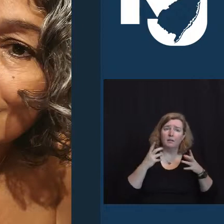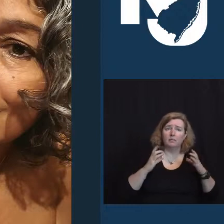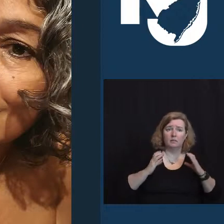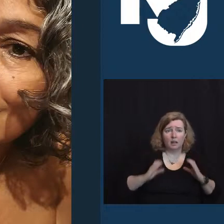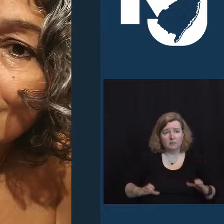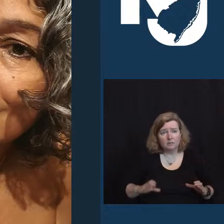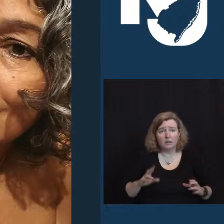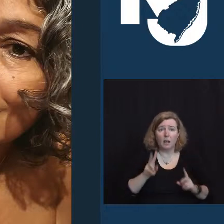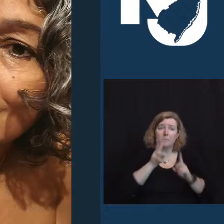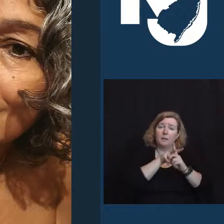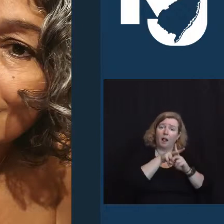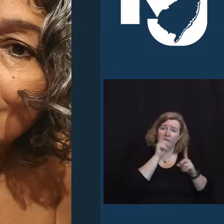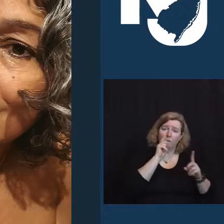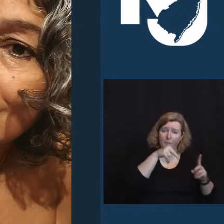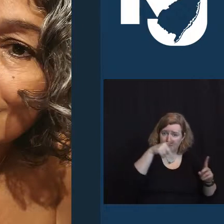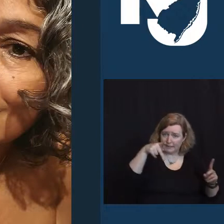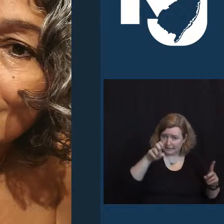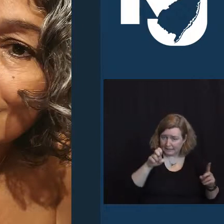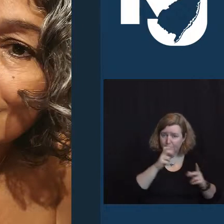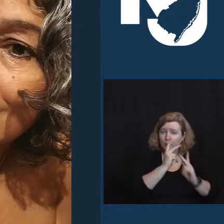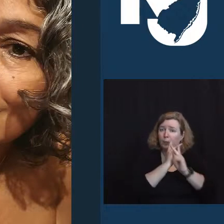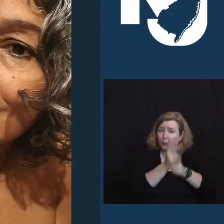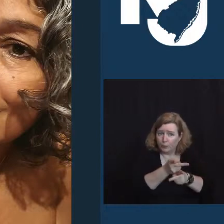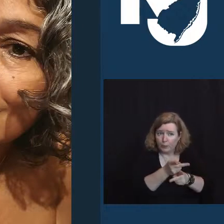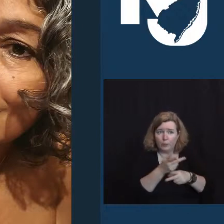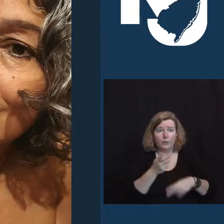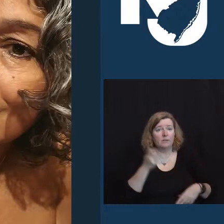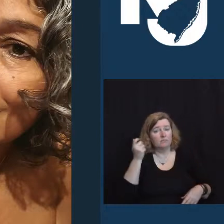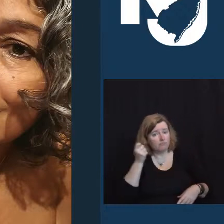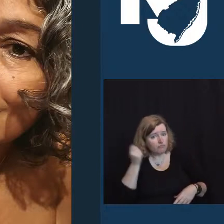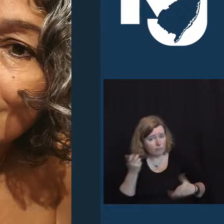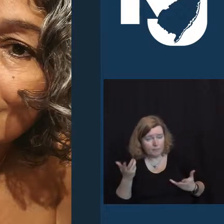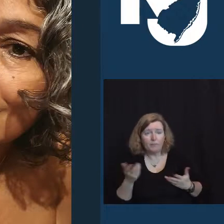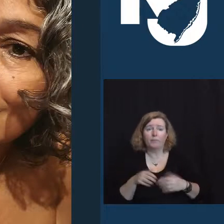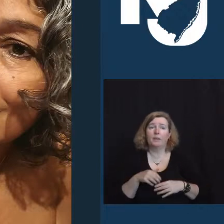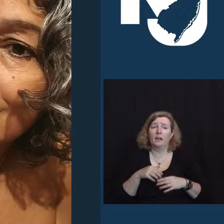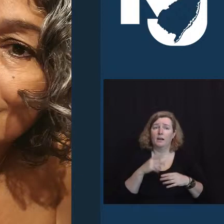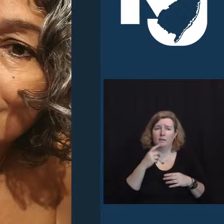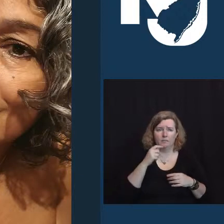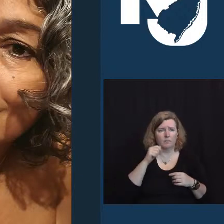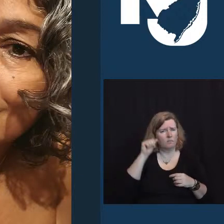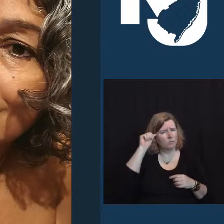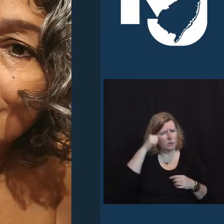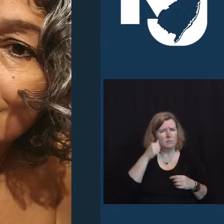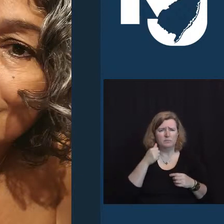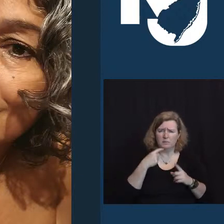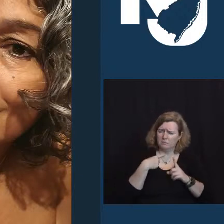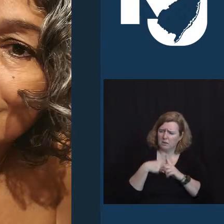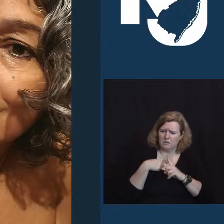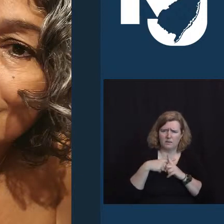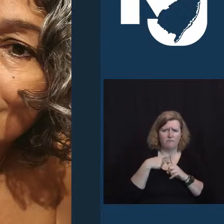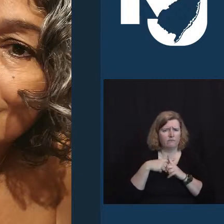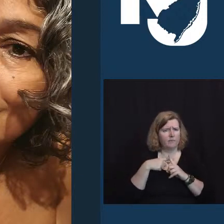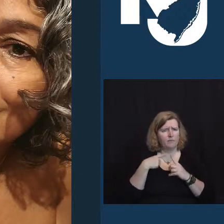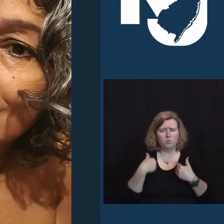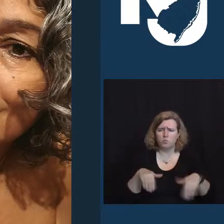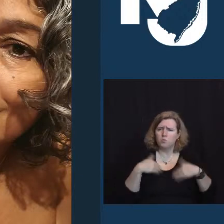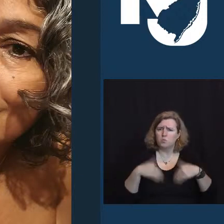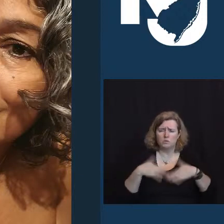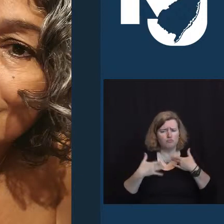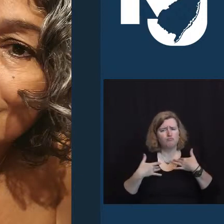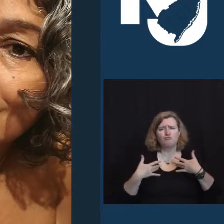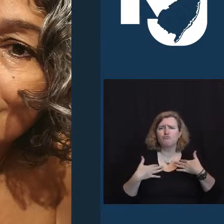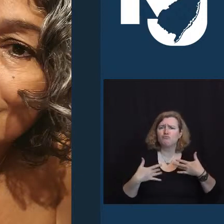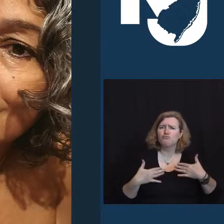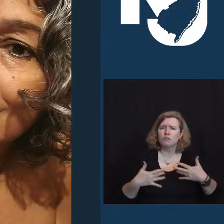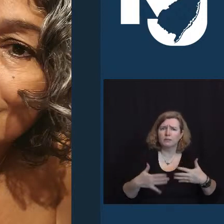helped many stay optimistic even in the darkest days. The city of Garfield, as we mentioned this here before, partnered with the Department of